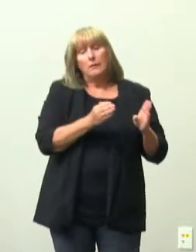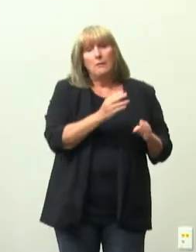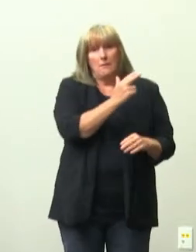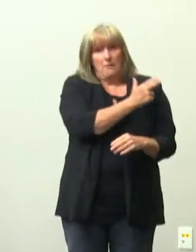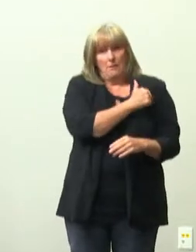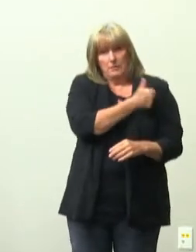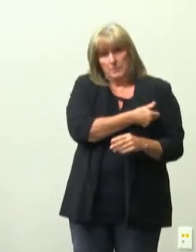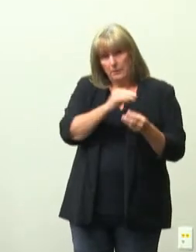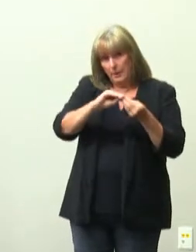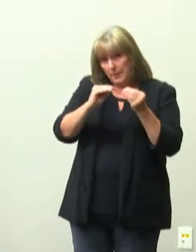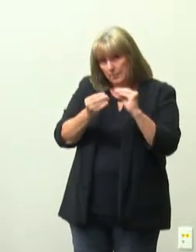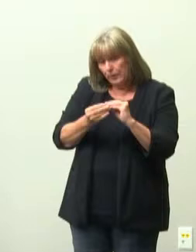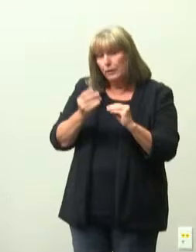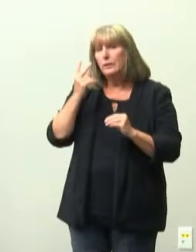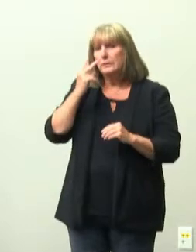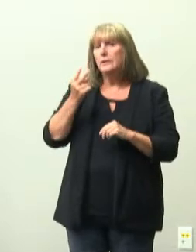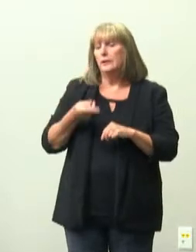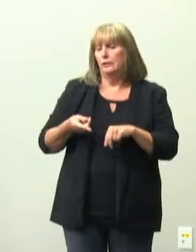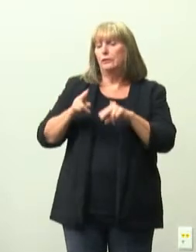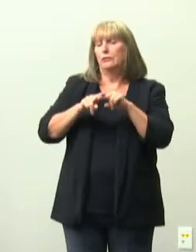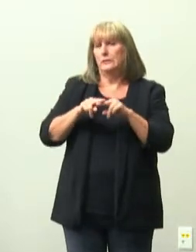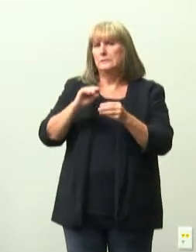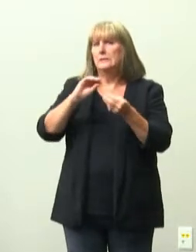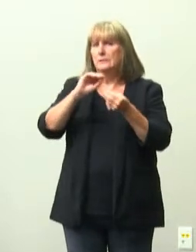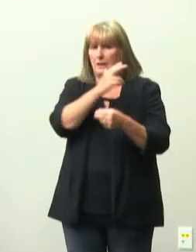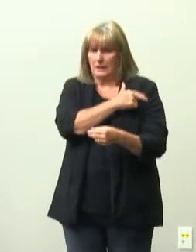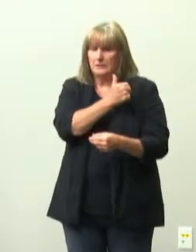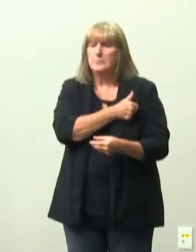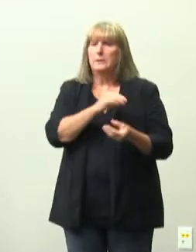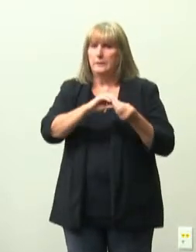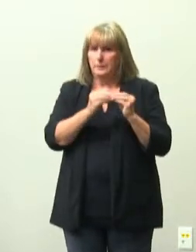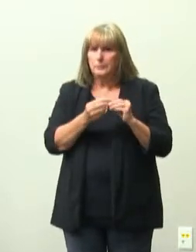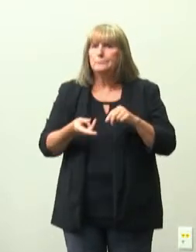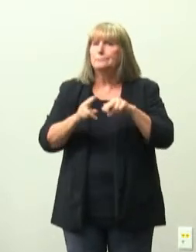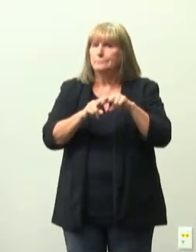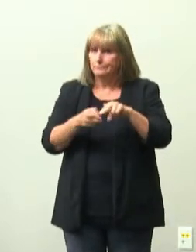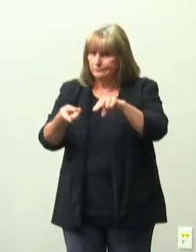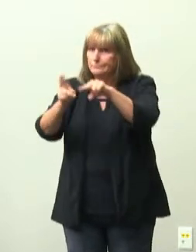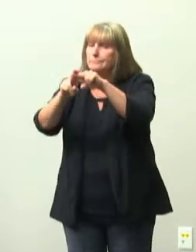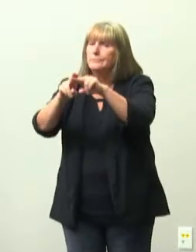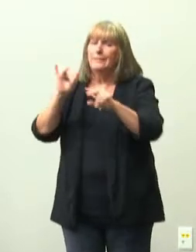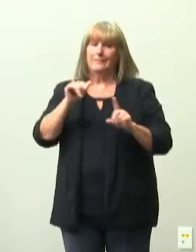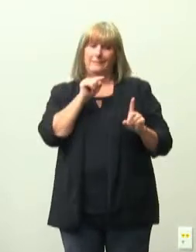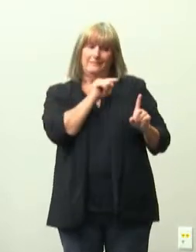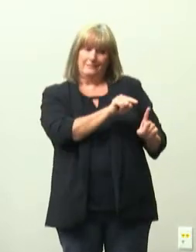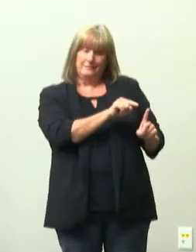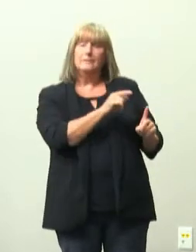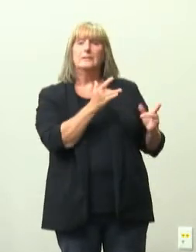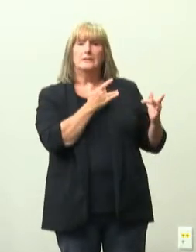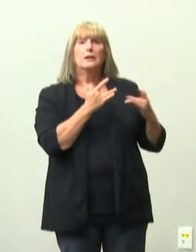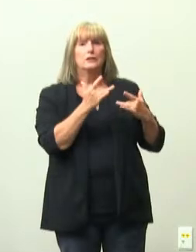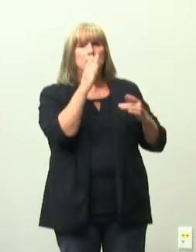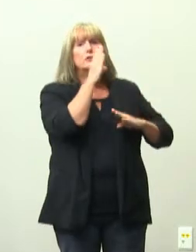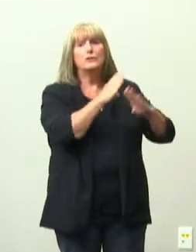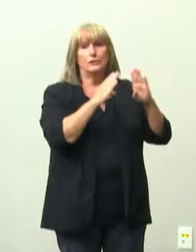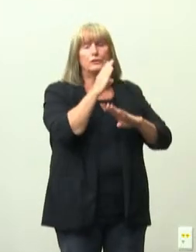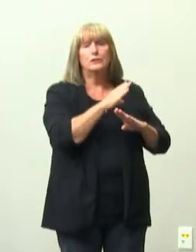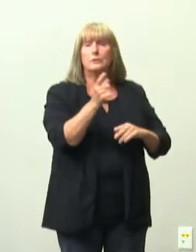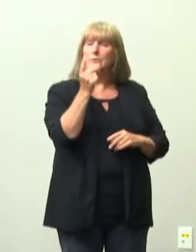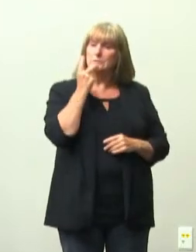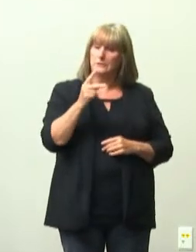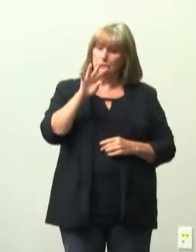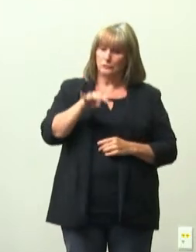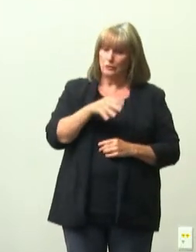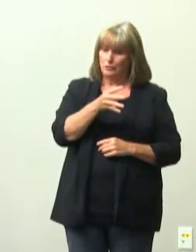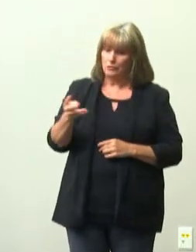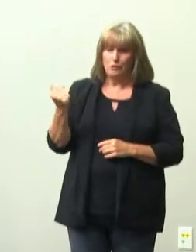we are also seeing an increase in local hospitalizations again, and that's another cause for concern. As you can see on the chart,